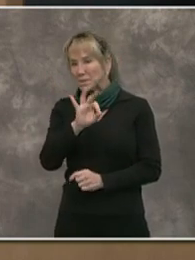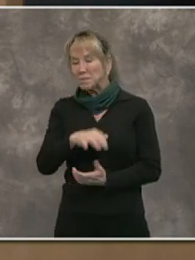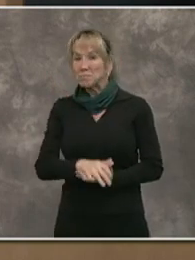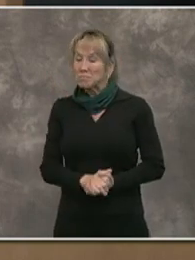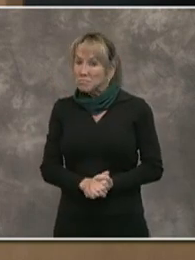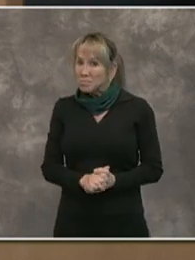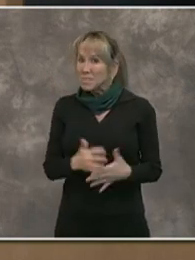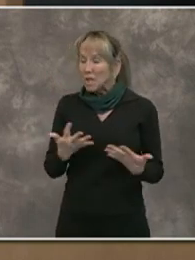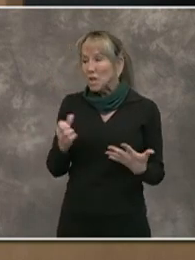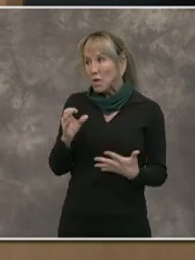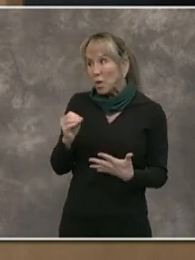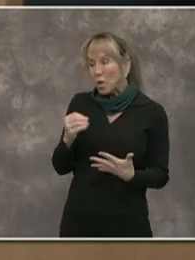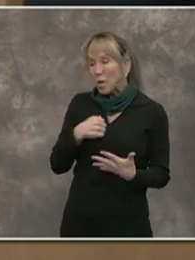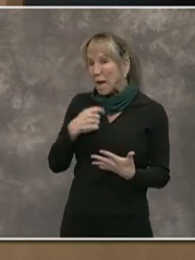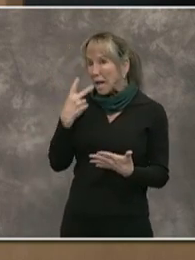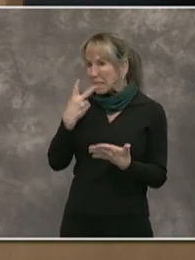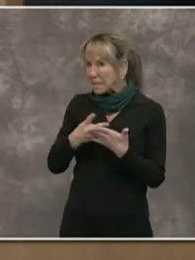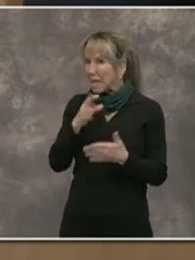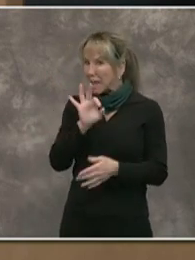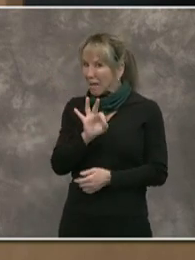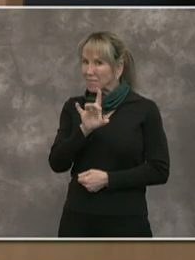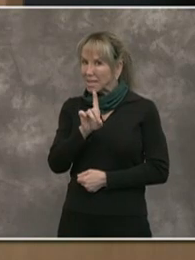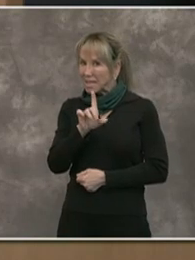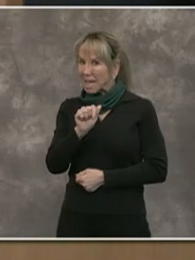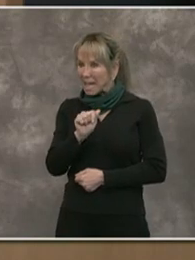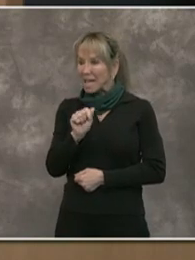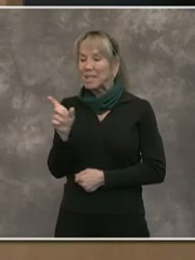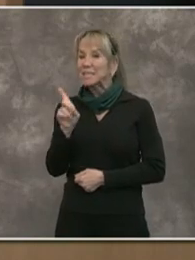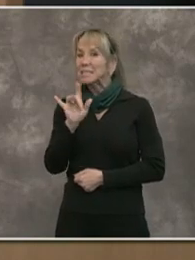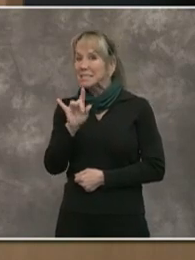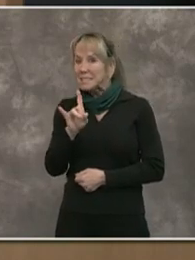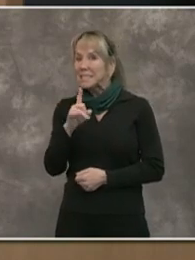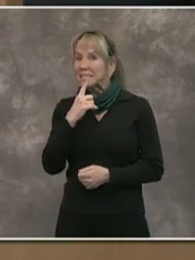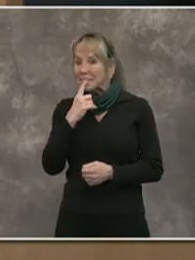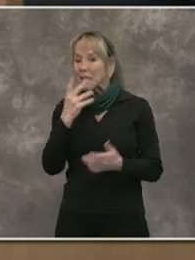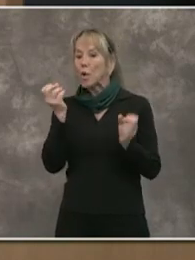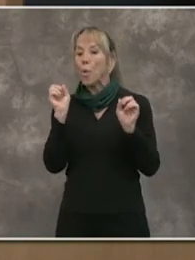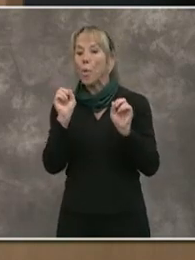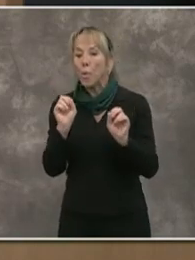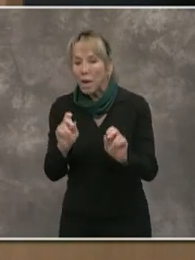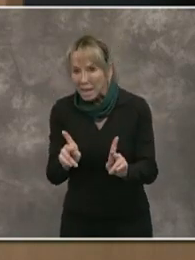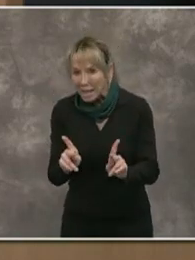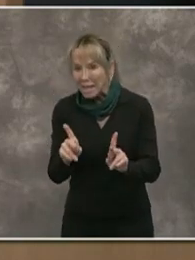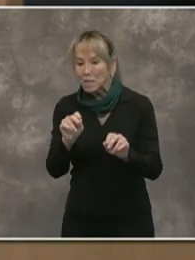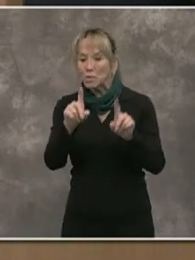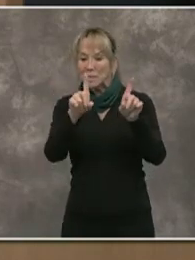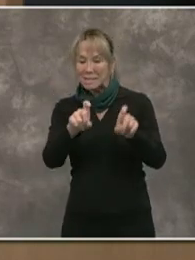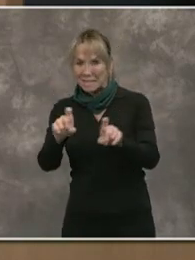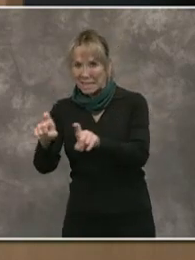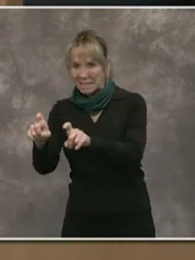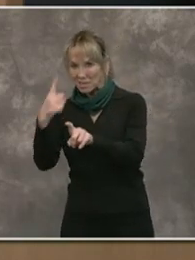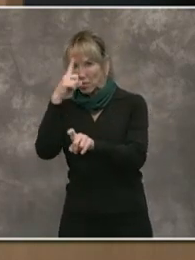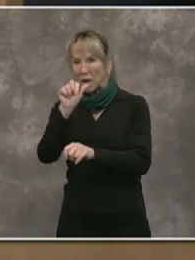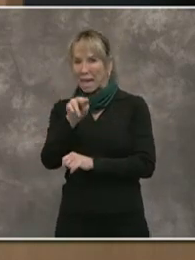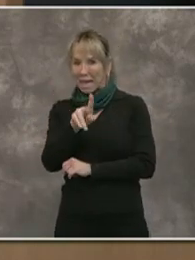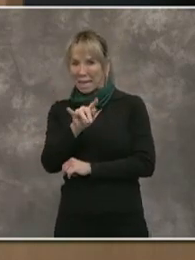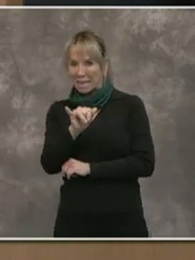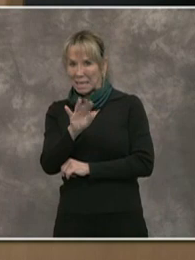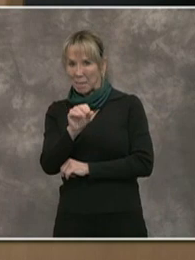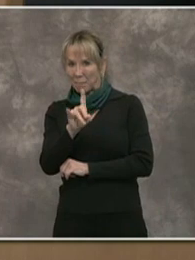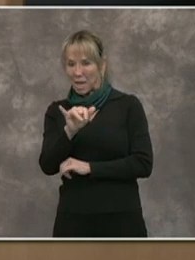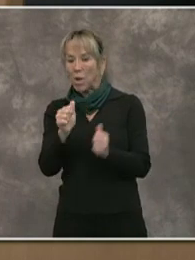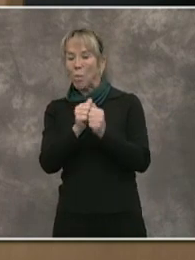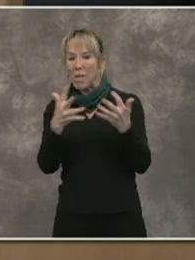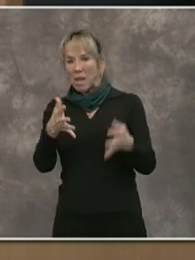basically okayed the creation of these antibody tests without regulation, and I'm wondering